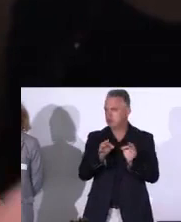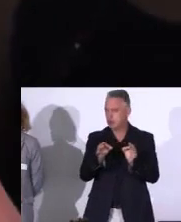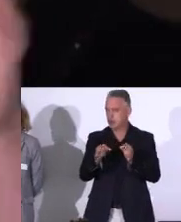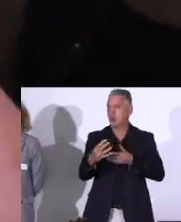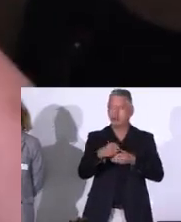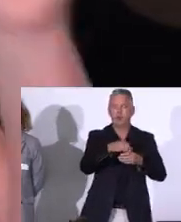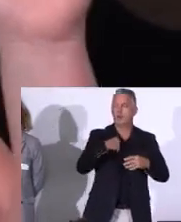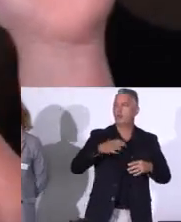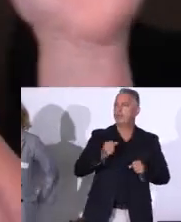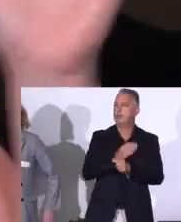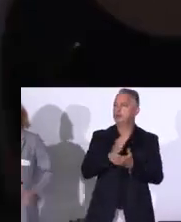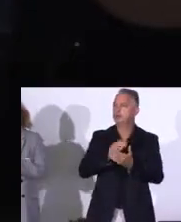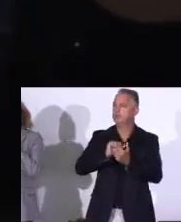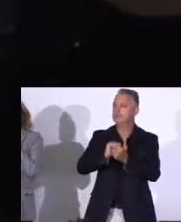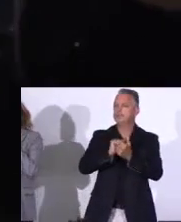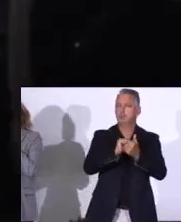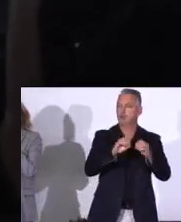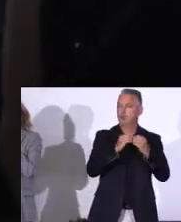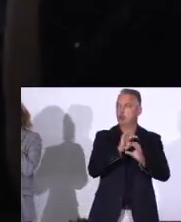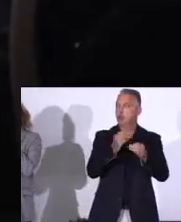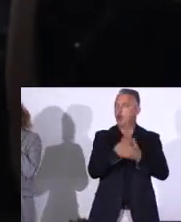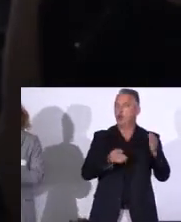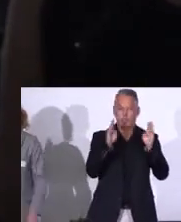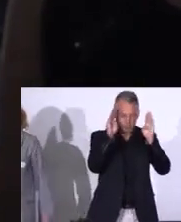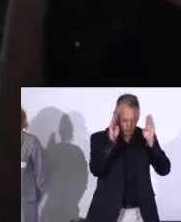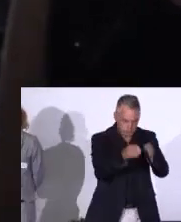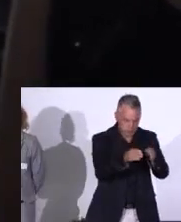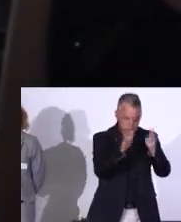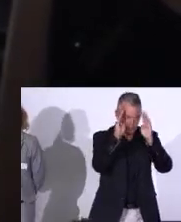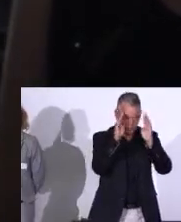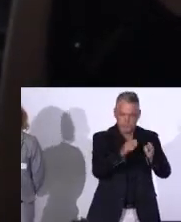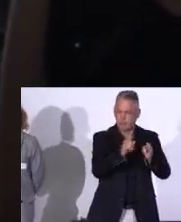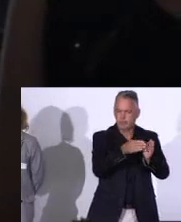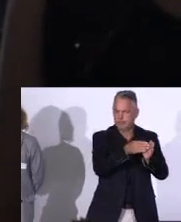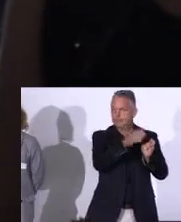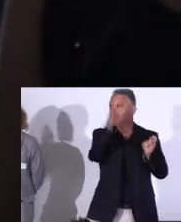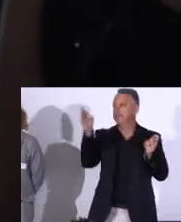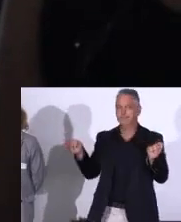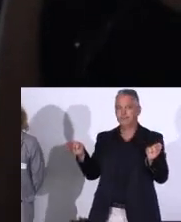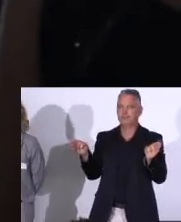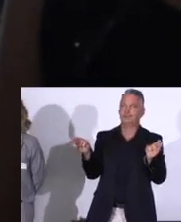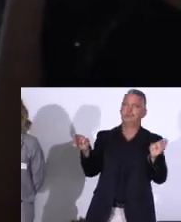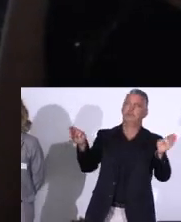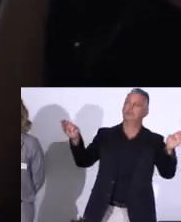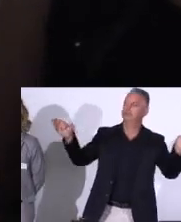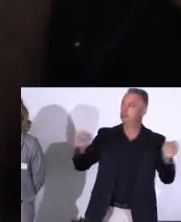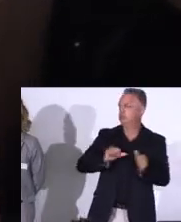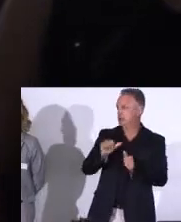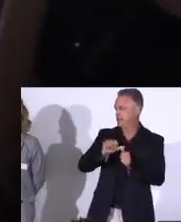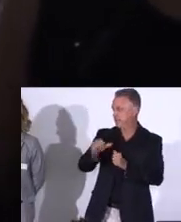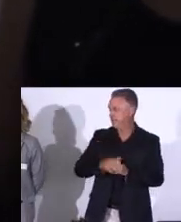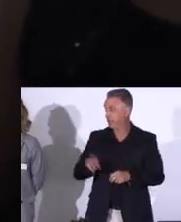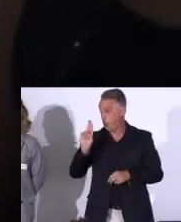with organisations that think beyond little pockets of inclusion in isolation. Our intention is over the